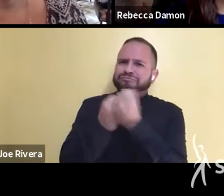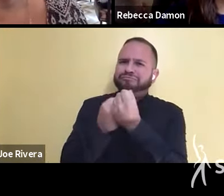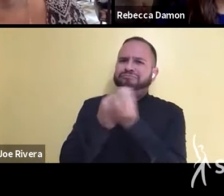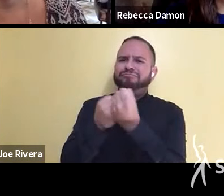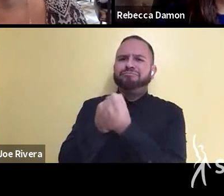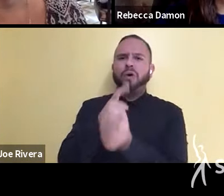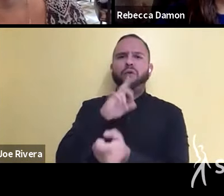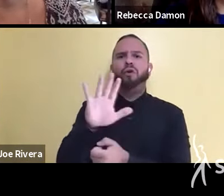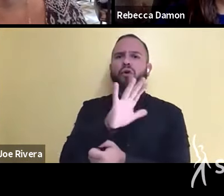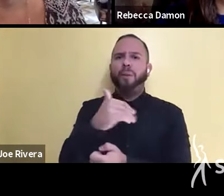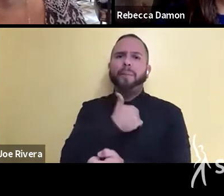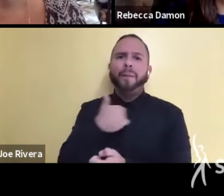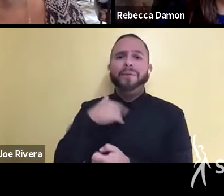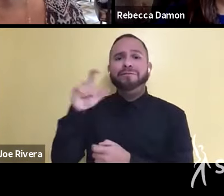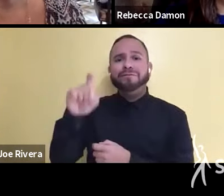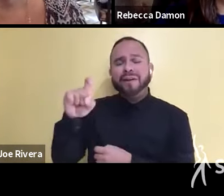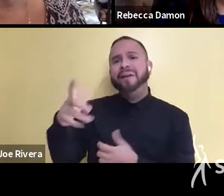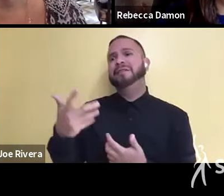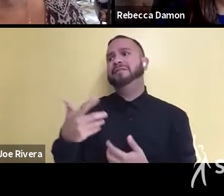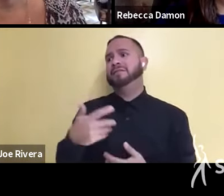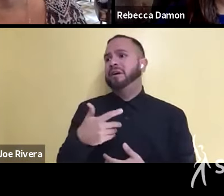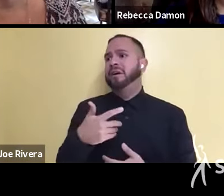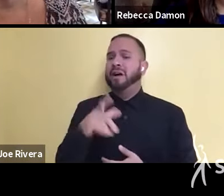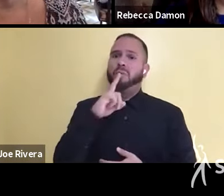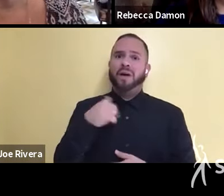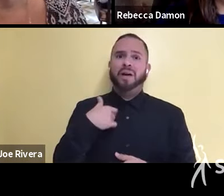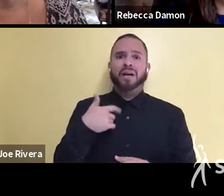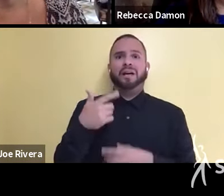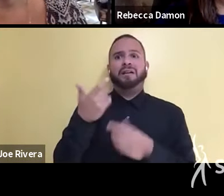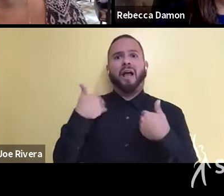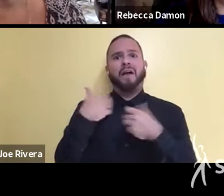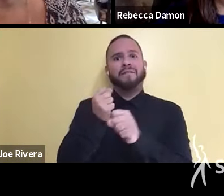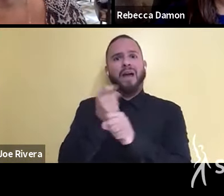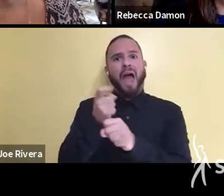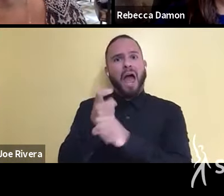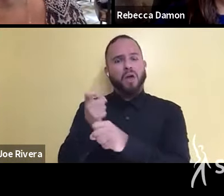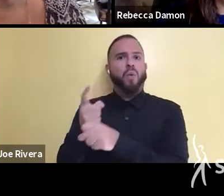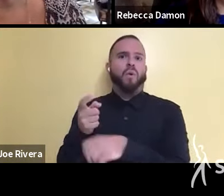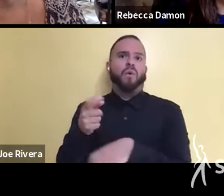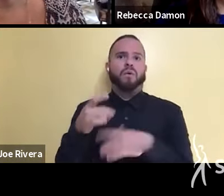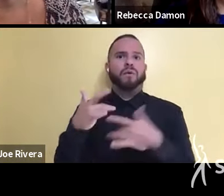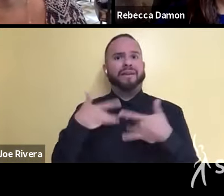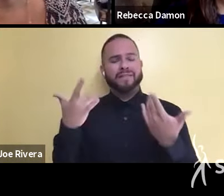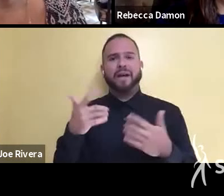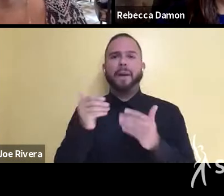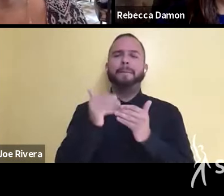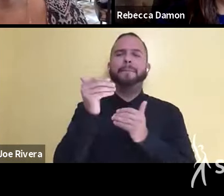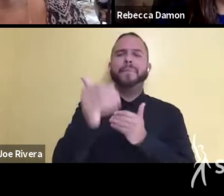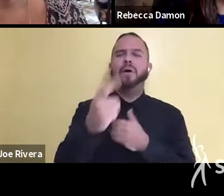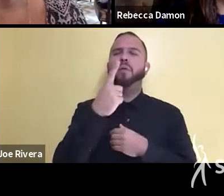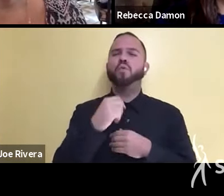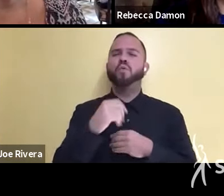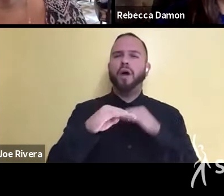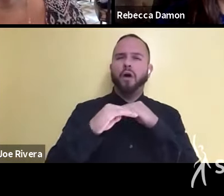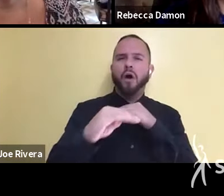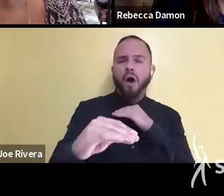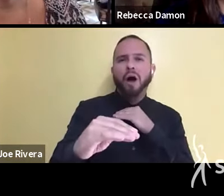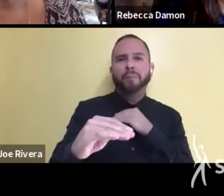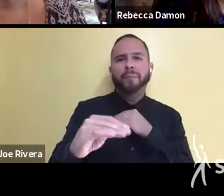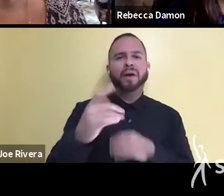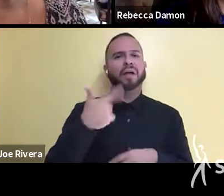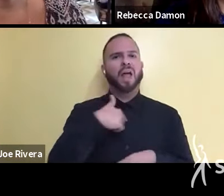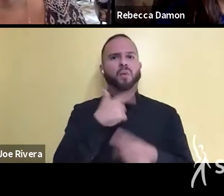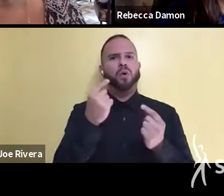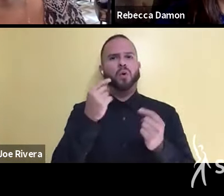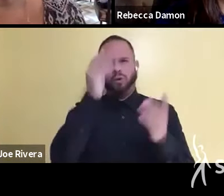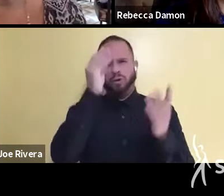your members' needs. And in fact, we've had an annual event called Beyond the Red Carpet, where we raise awareness about